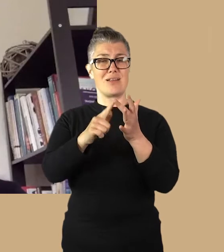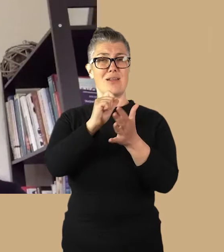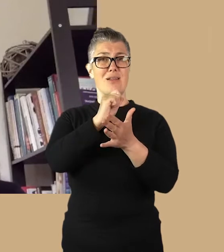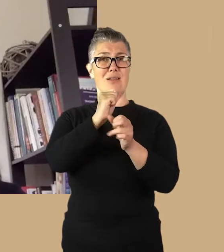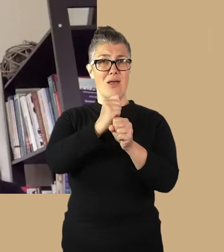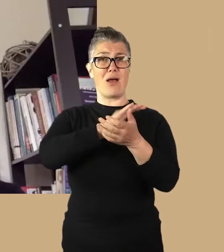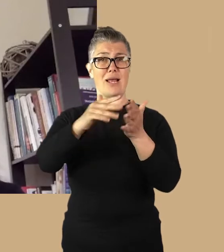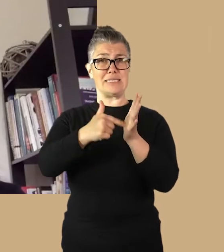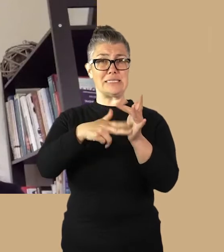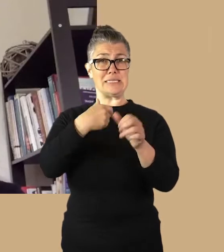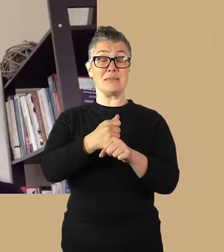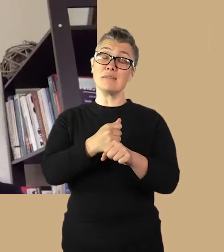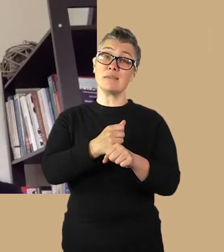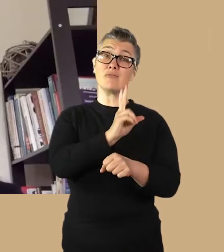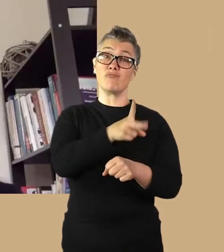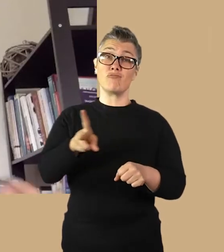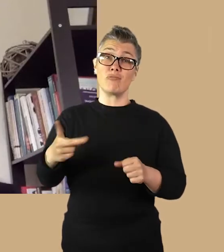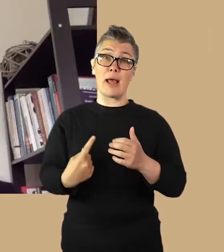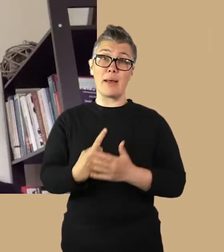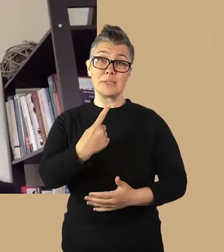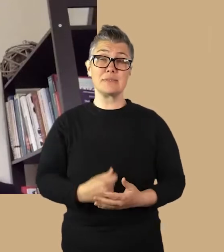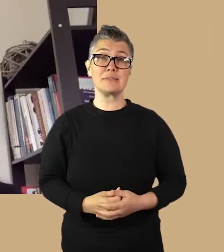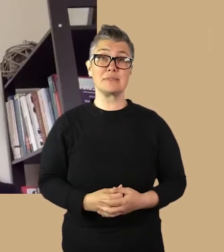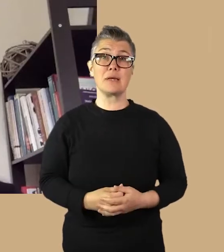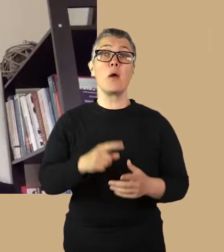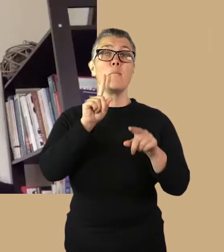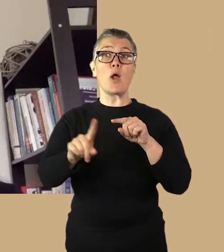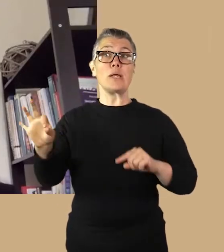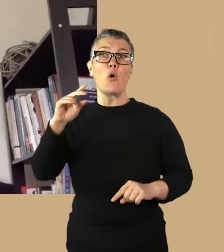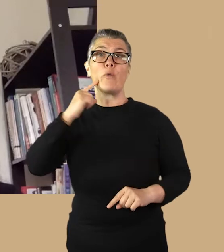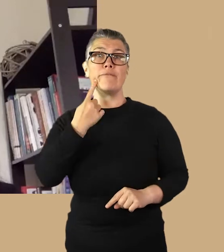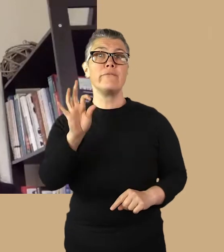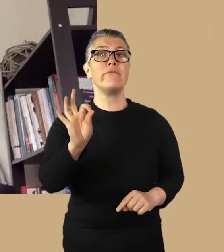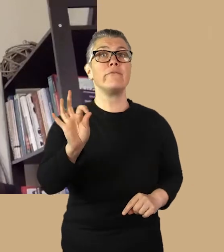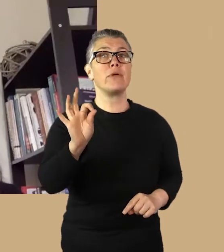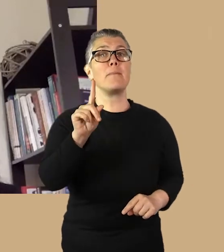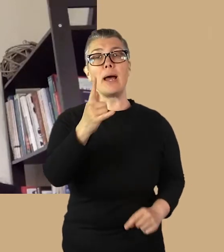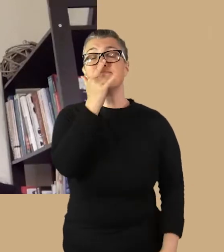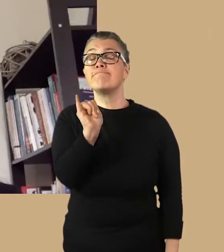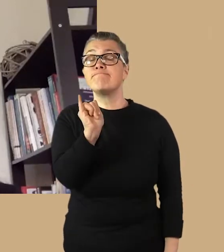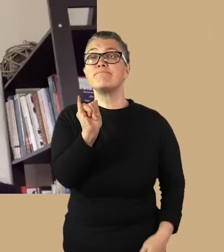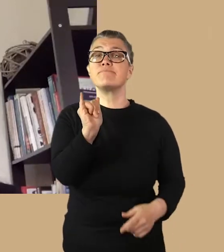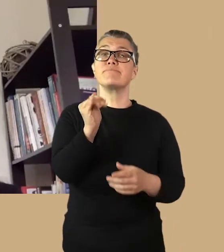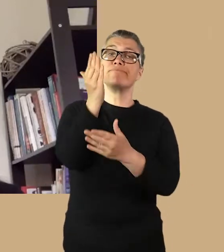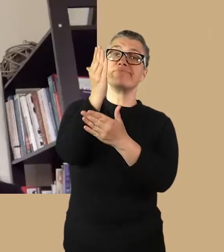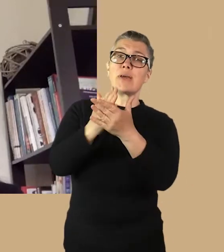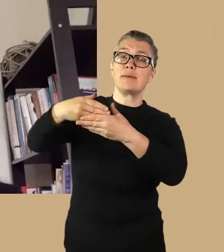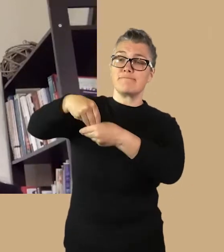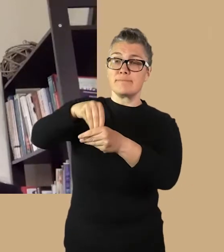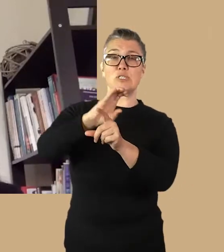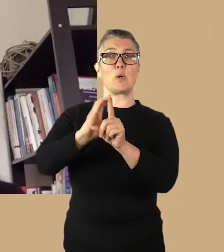very big thing that happens. It's mostly that's not intentional, but unfortunately that's the